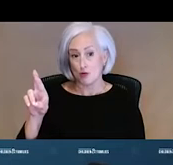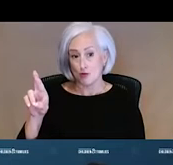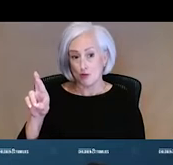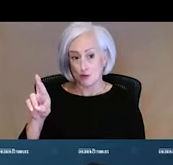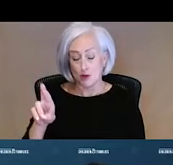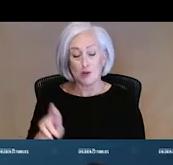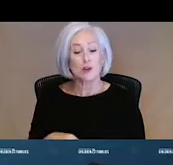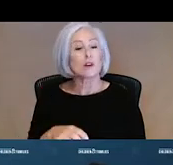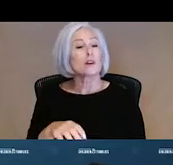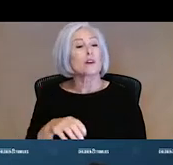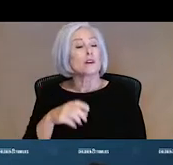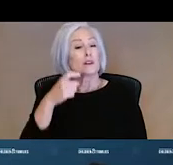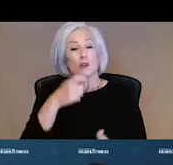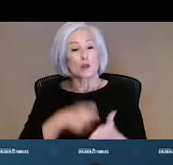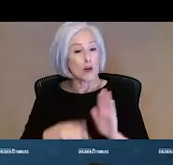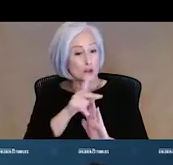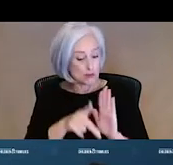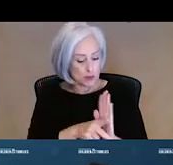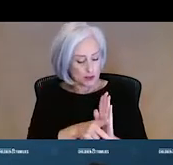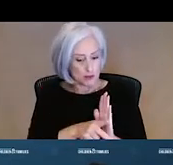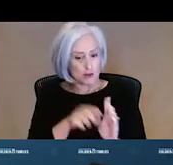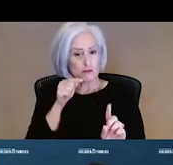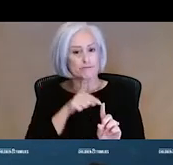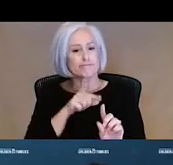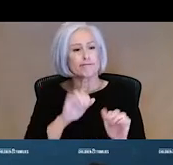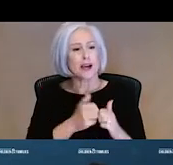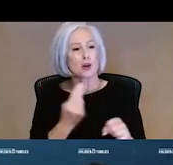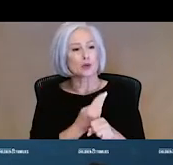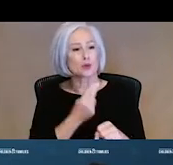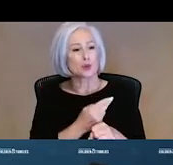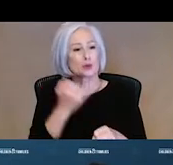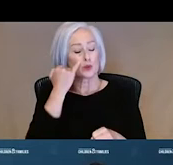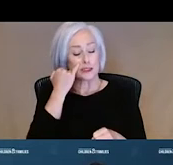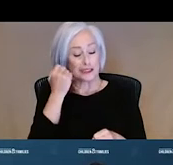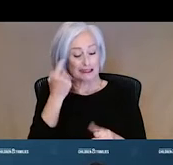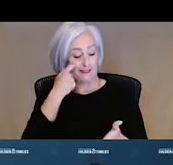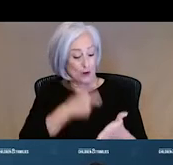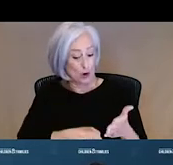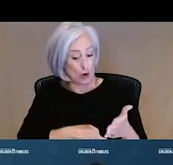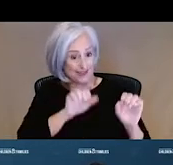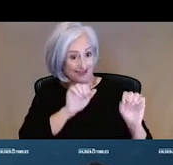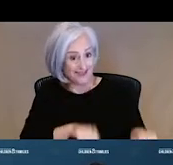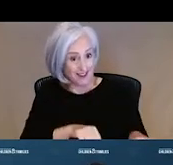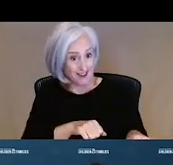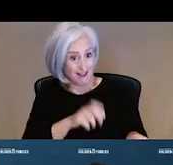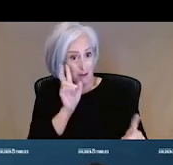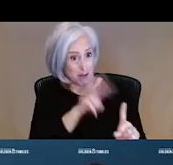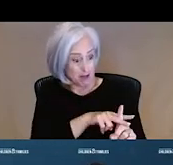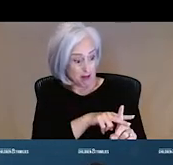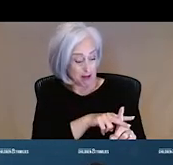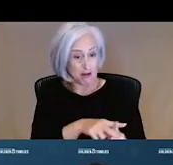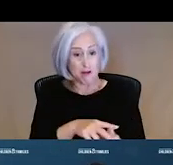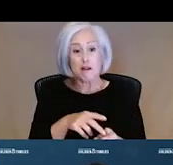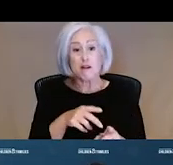principles, and how to use the CFR as a resource to determine if costs are eligible, allowable, reasonable,